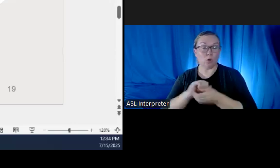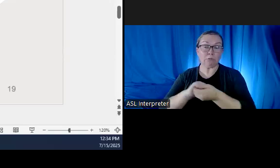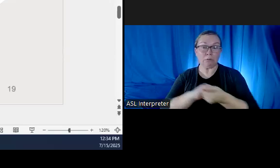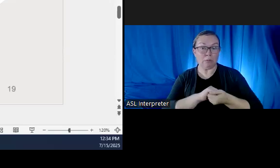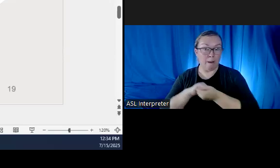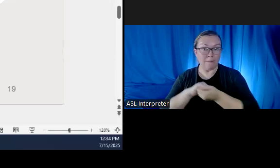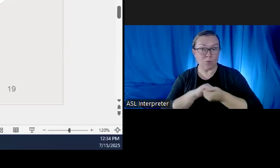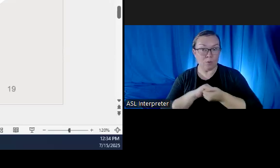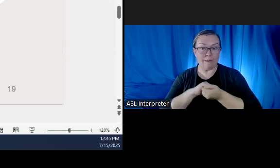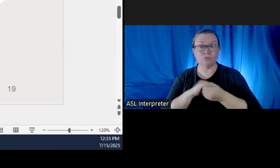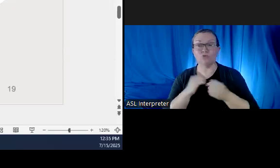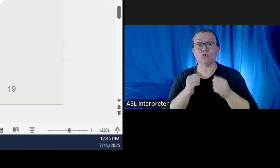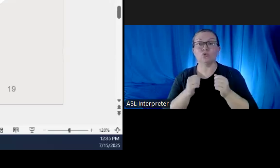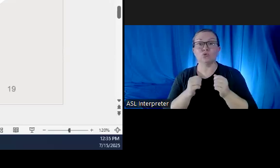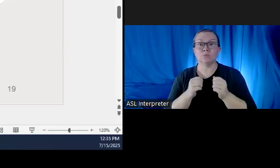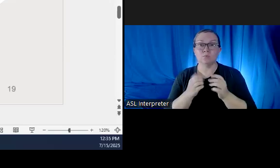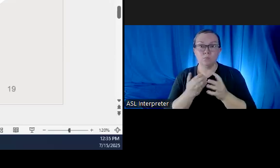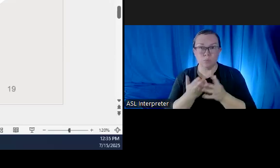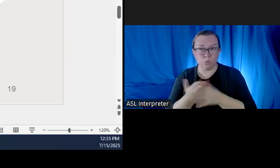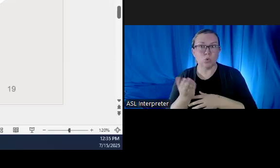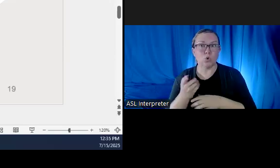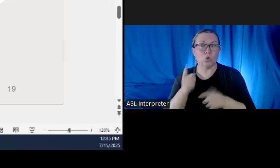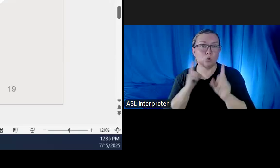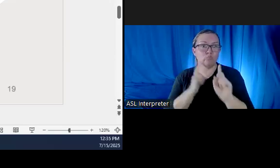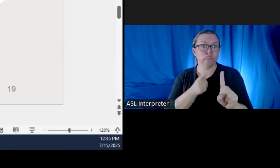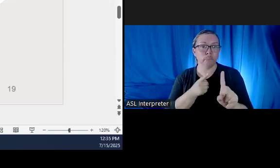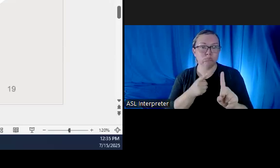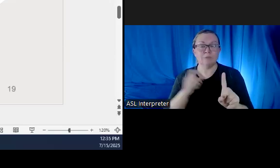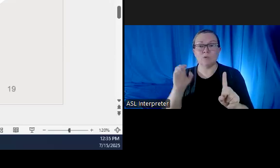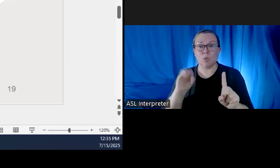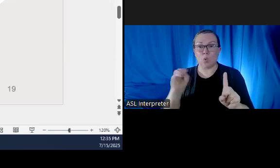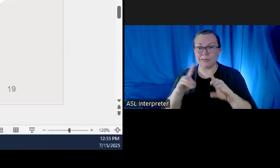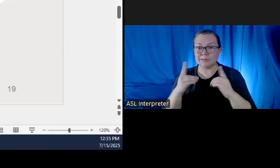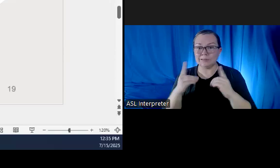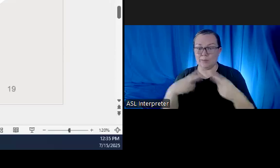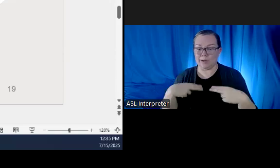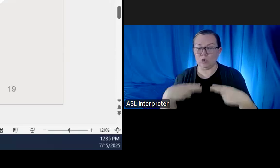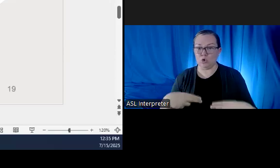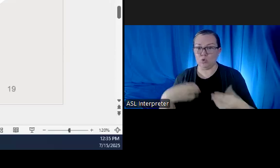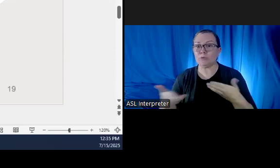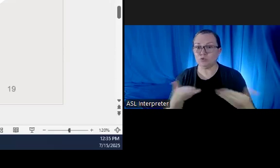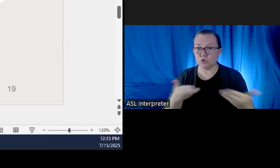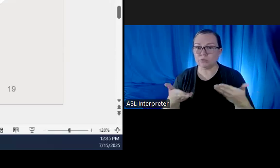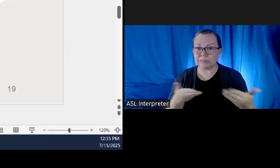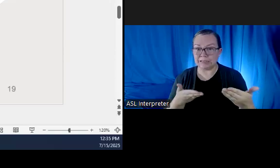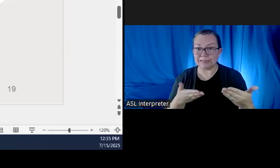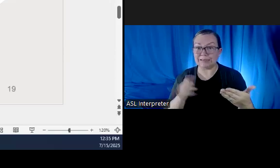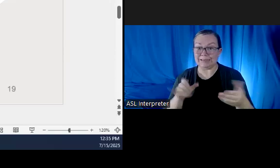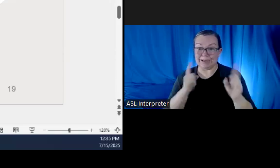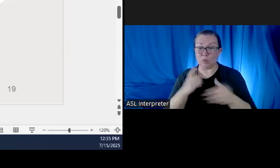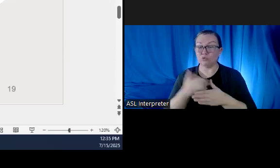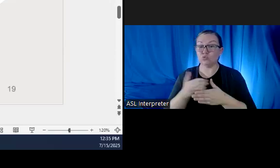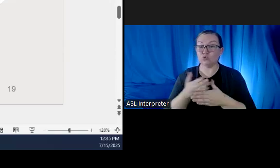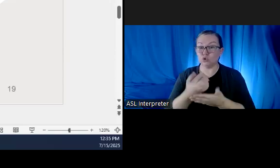collaboration through the main goal for Oregon Department of Human Services, which is to share